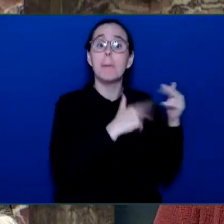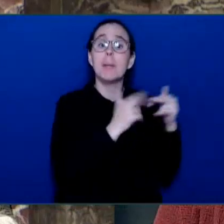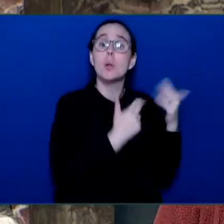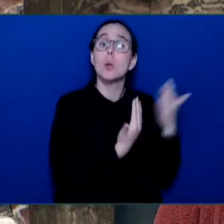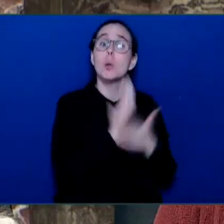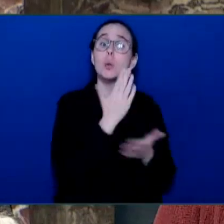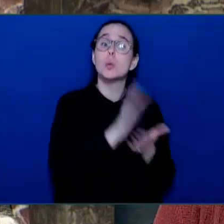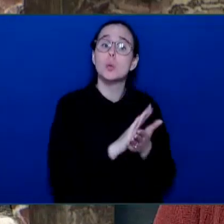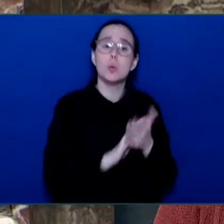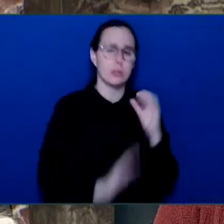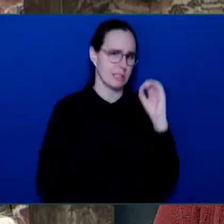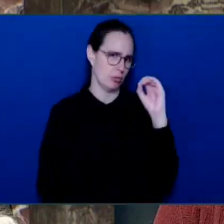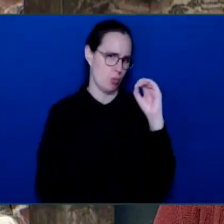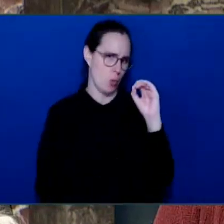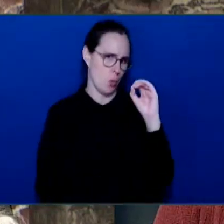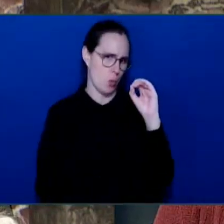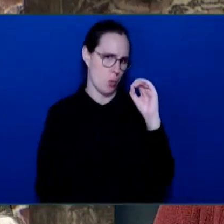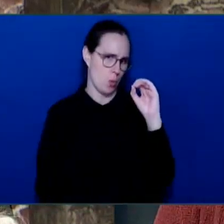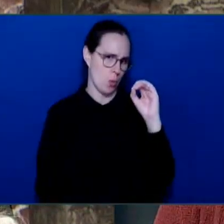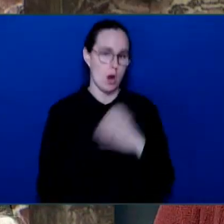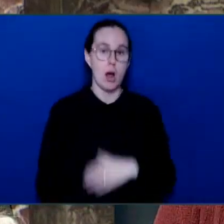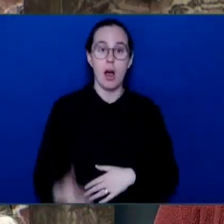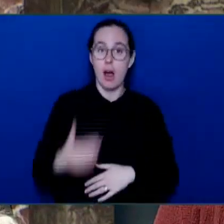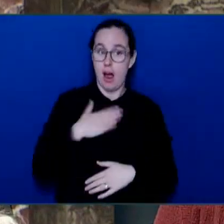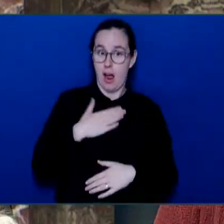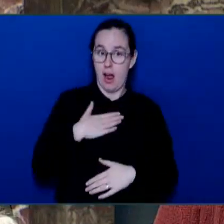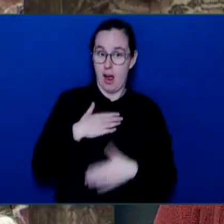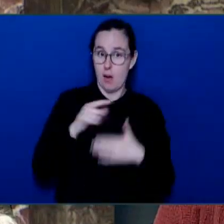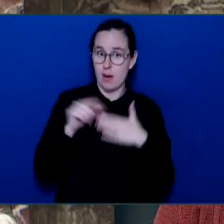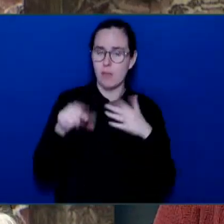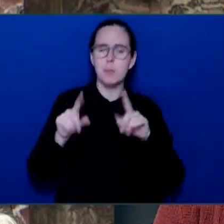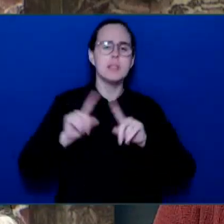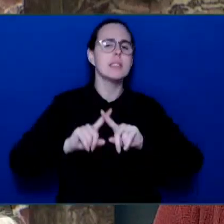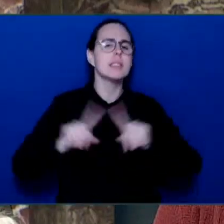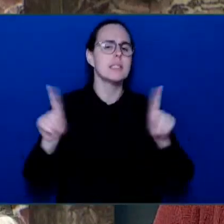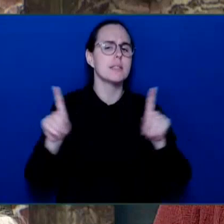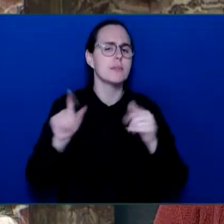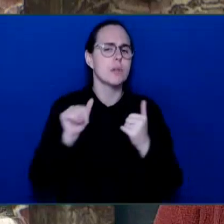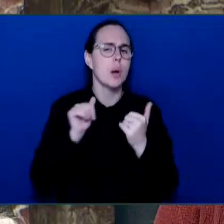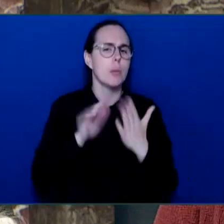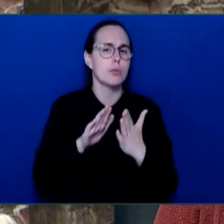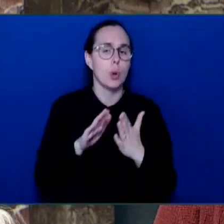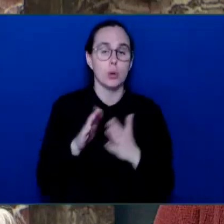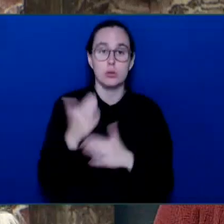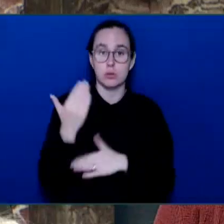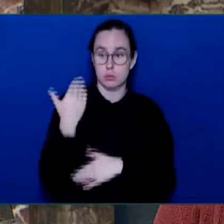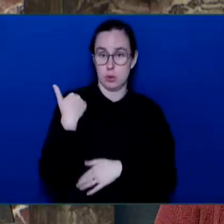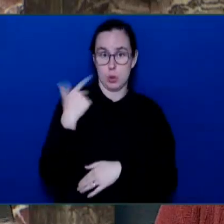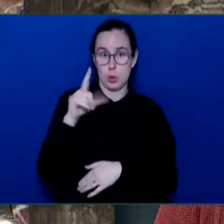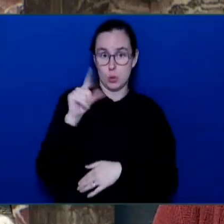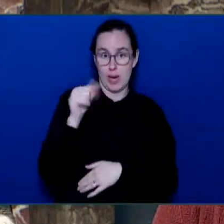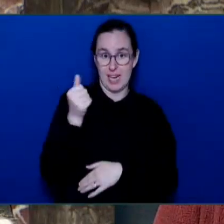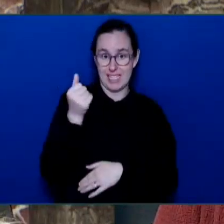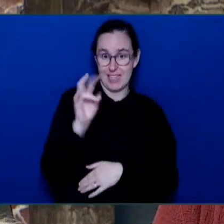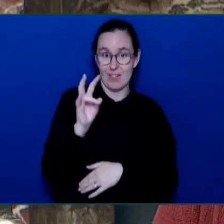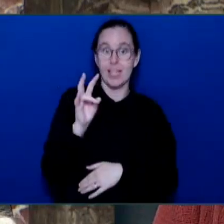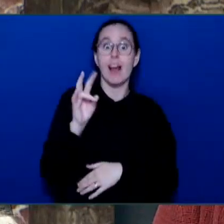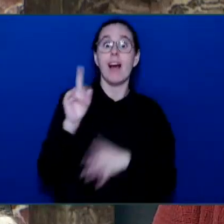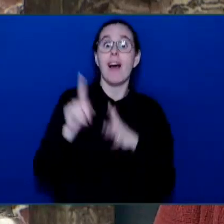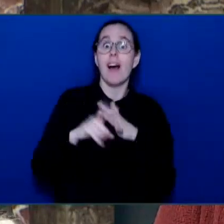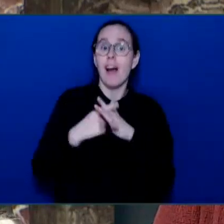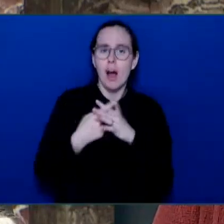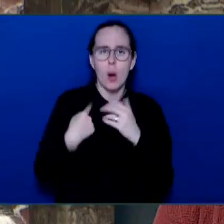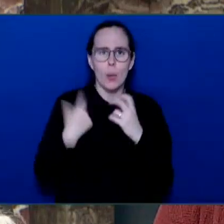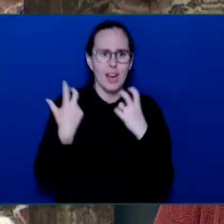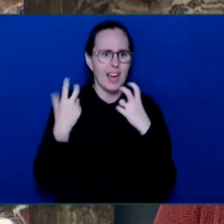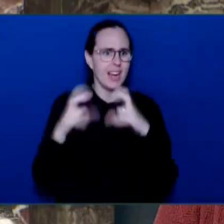we are doing things differently. Since 2017, we have invested $700 million in the